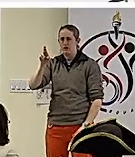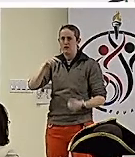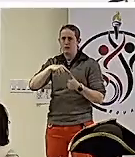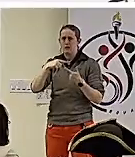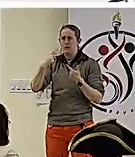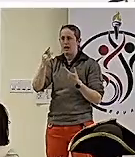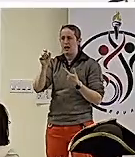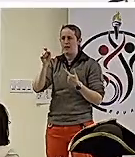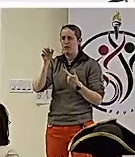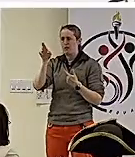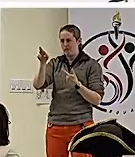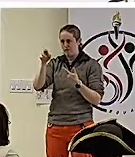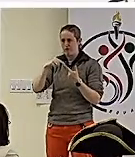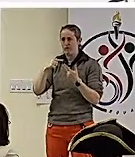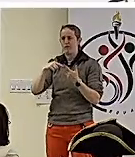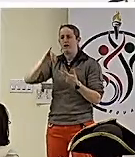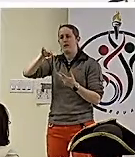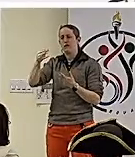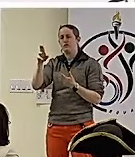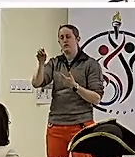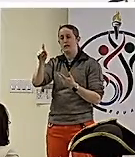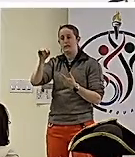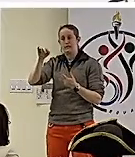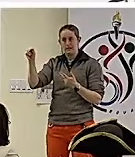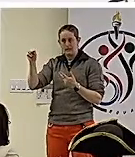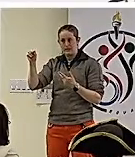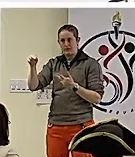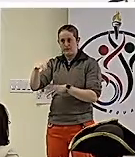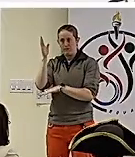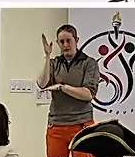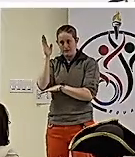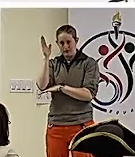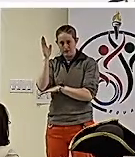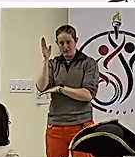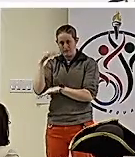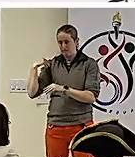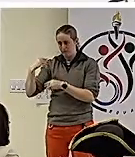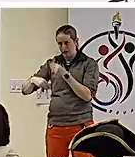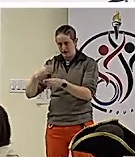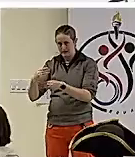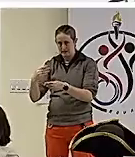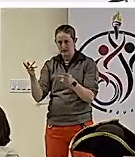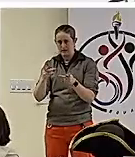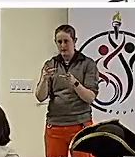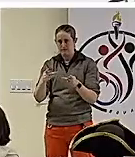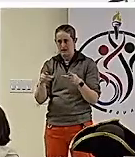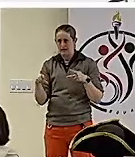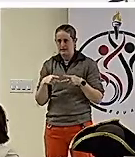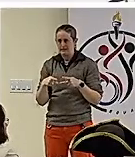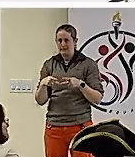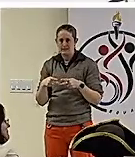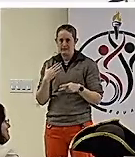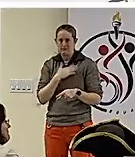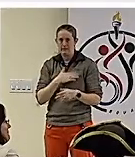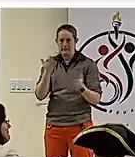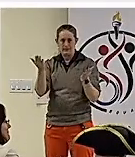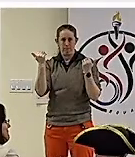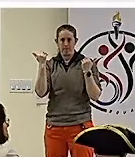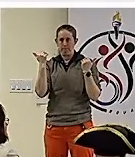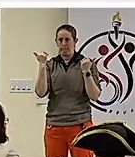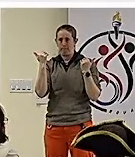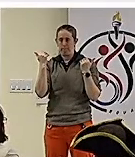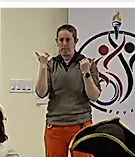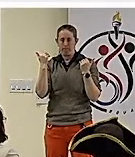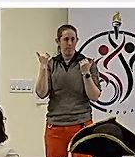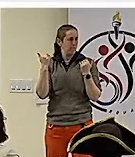Justin for their presentation on Progress Place. Please join me. I'm sorry, I